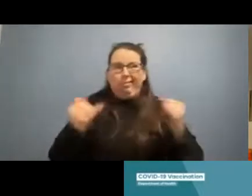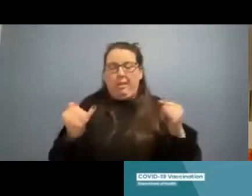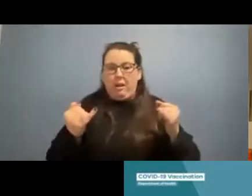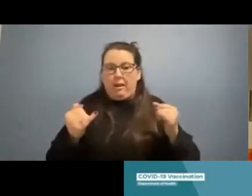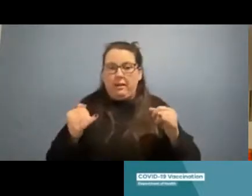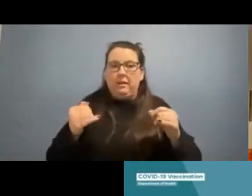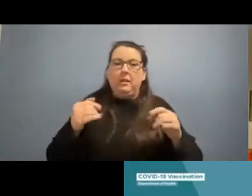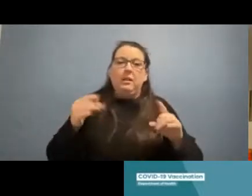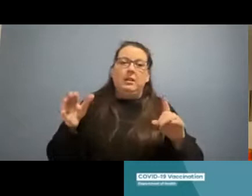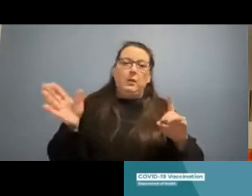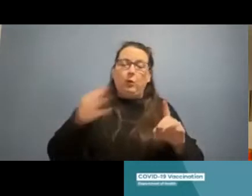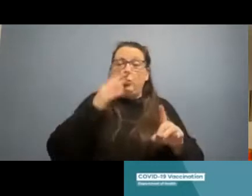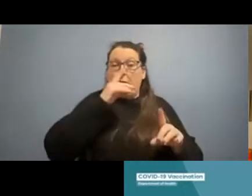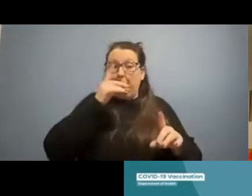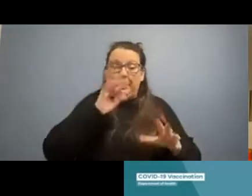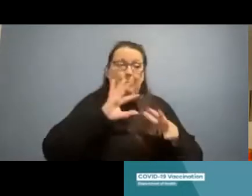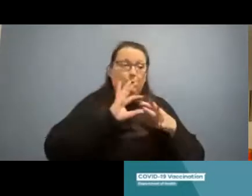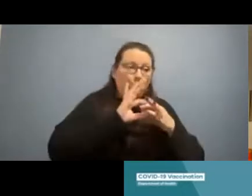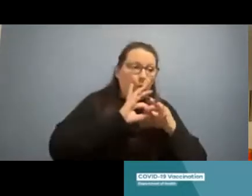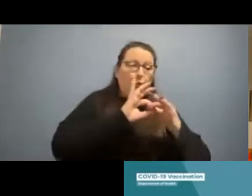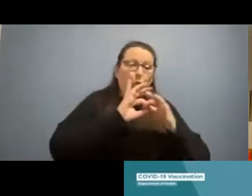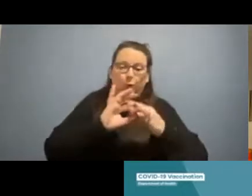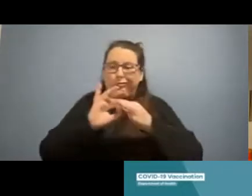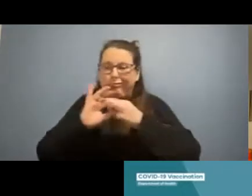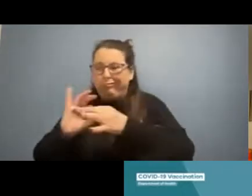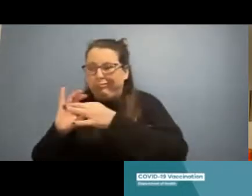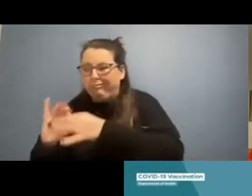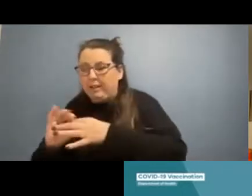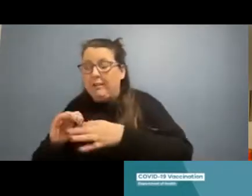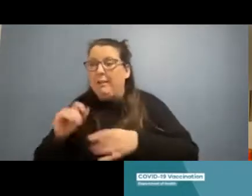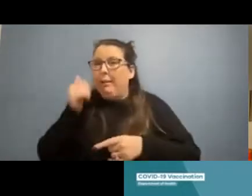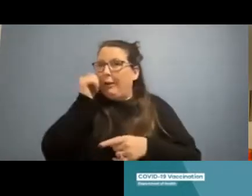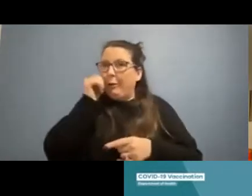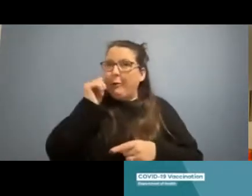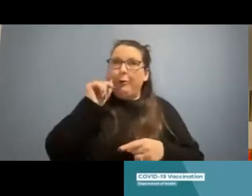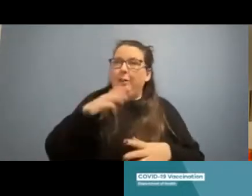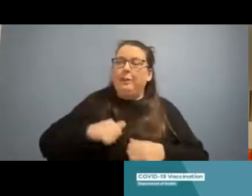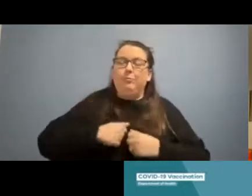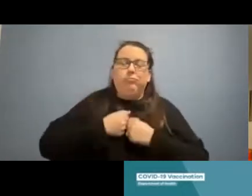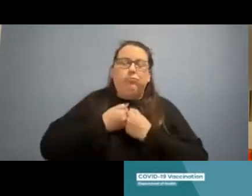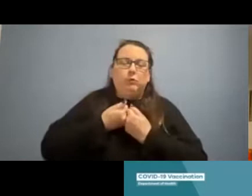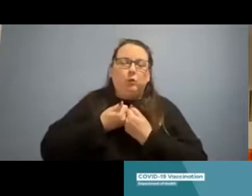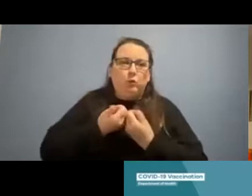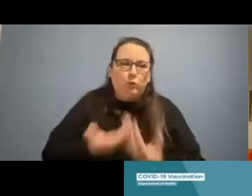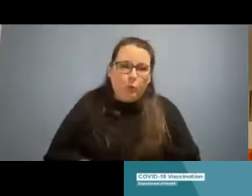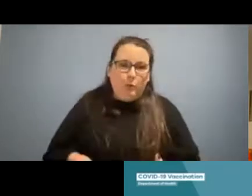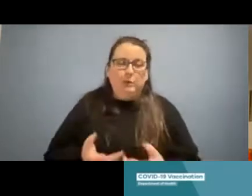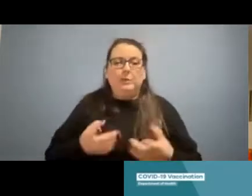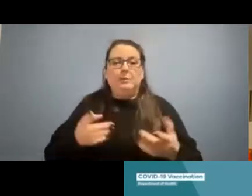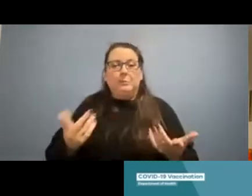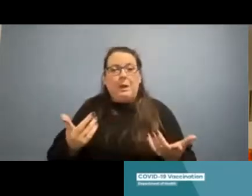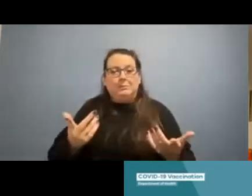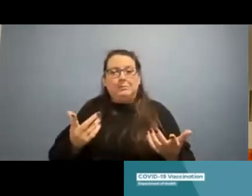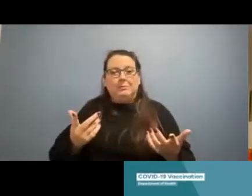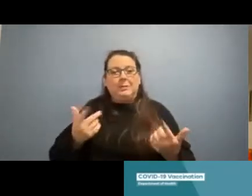and coordinating. I know it's been exhausting. I know people, the nerves are frayed, but if we can just give you that encouragement